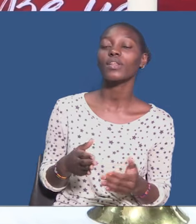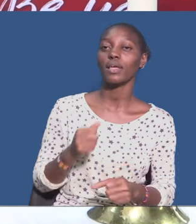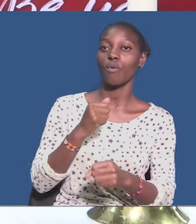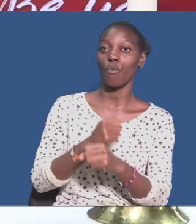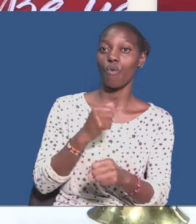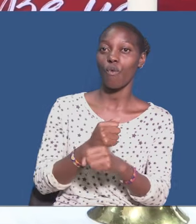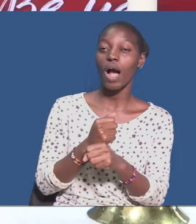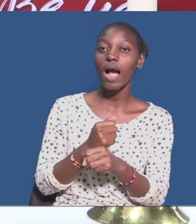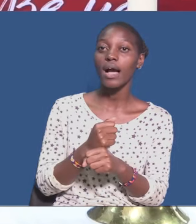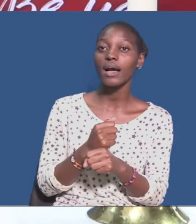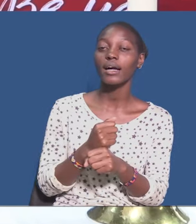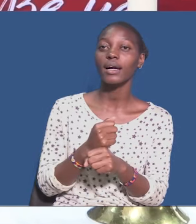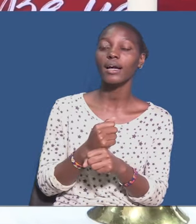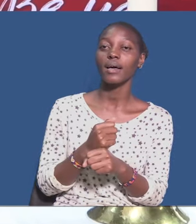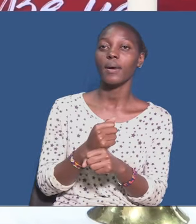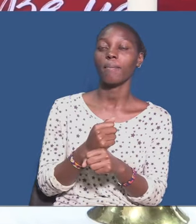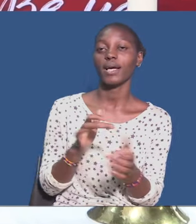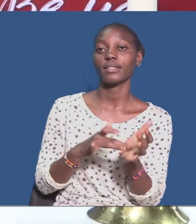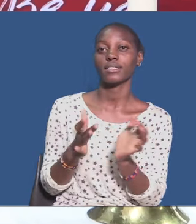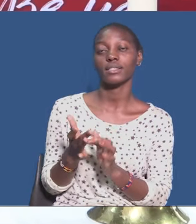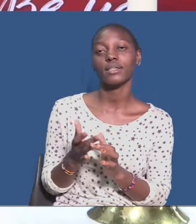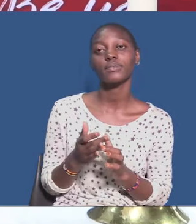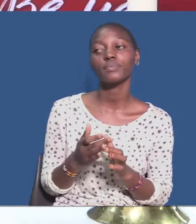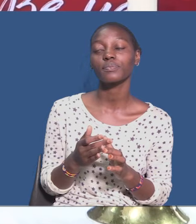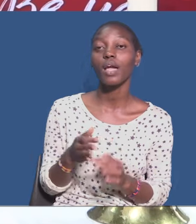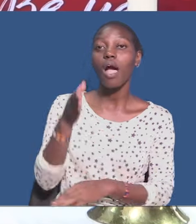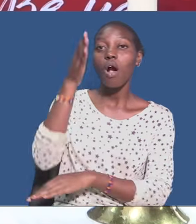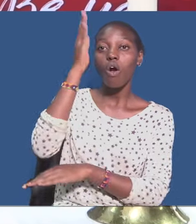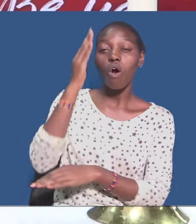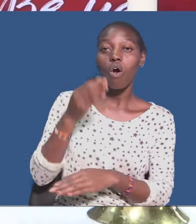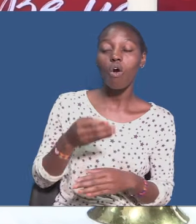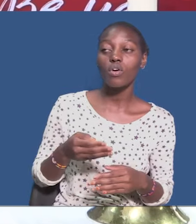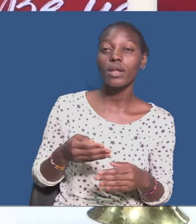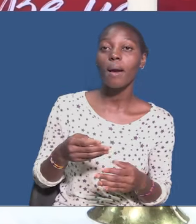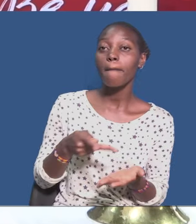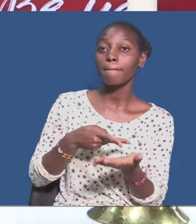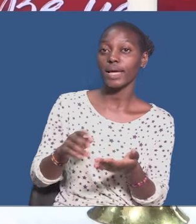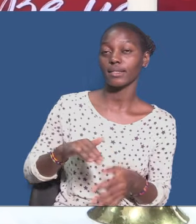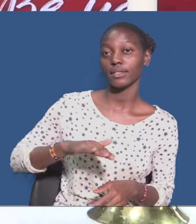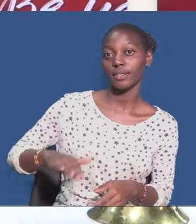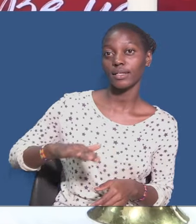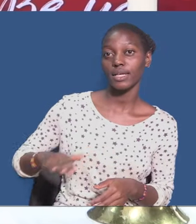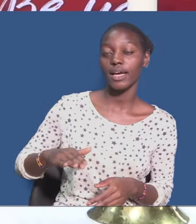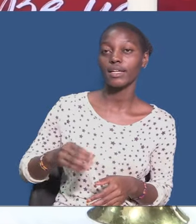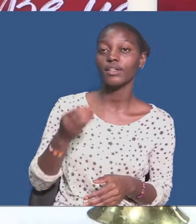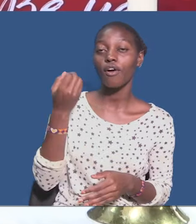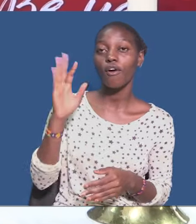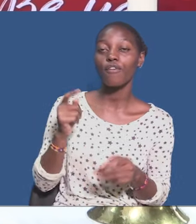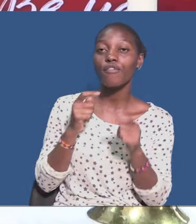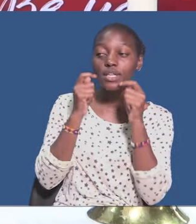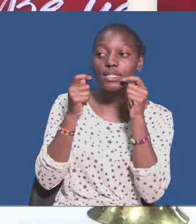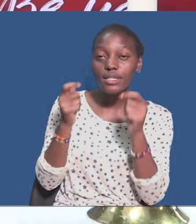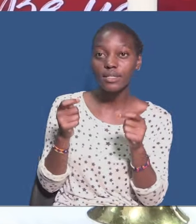on the cross of Calvary. God paid the debt of sin for which man could not